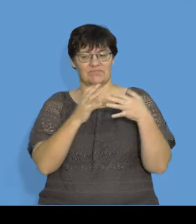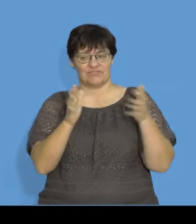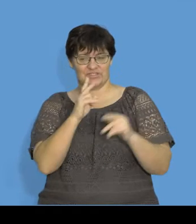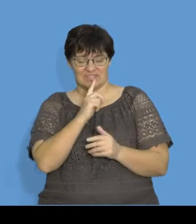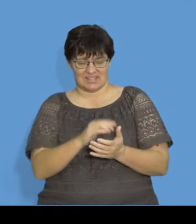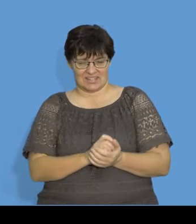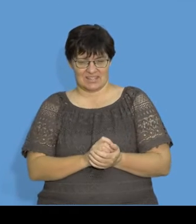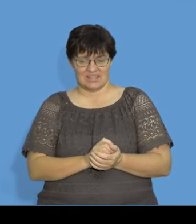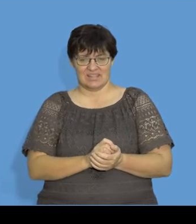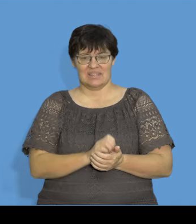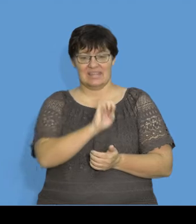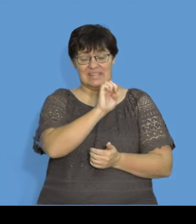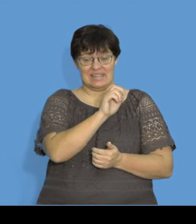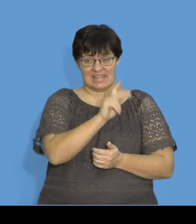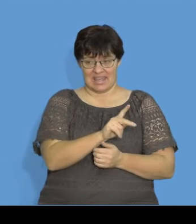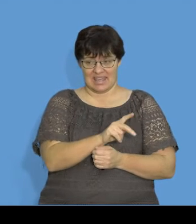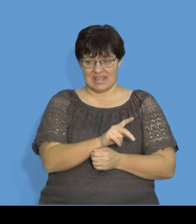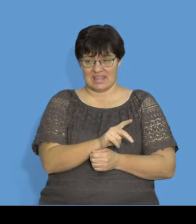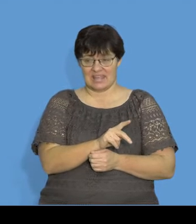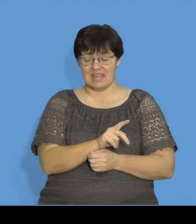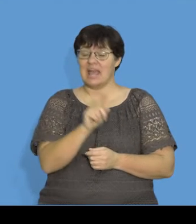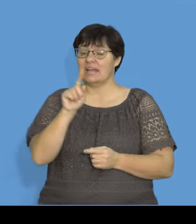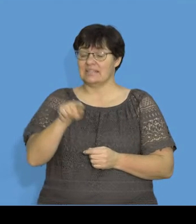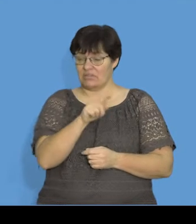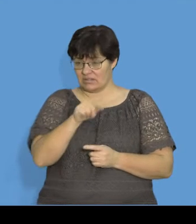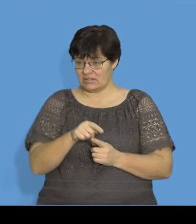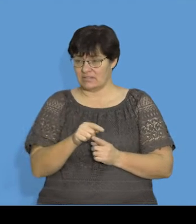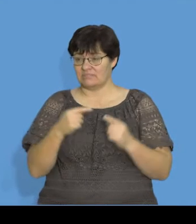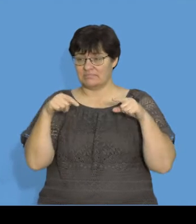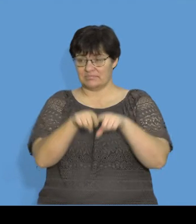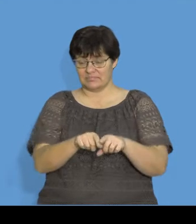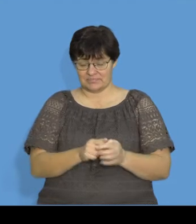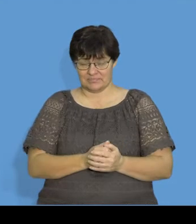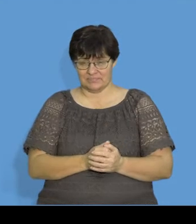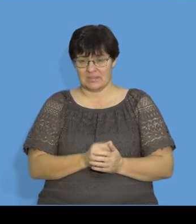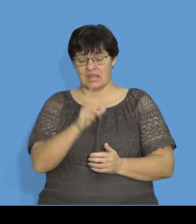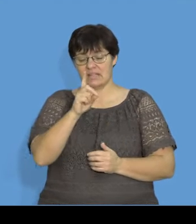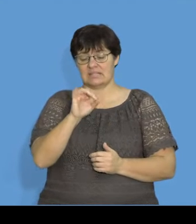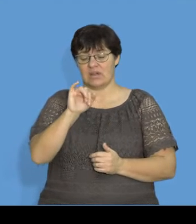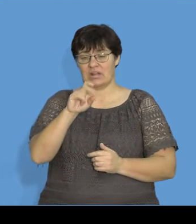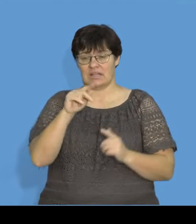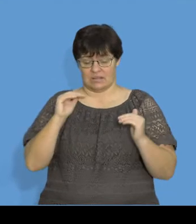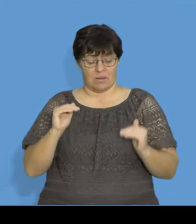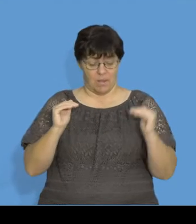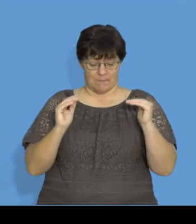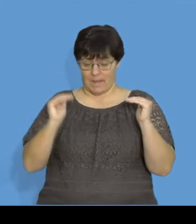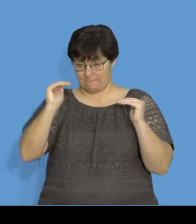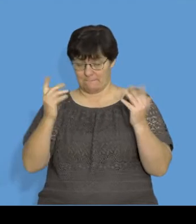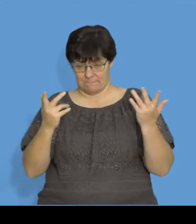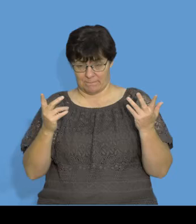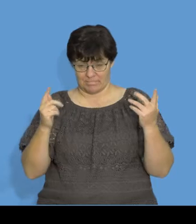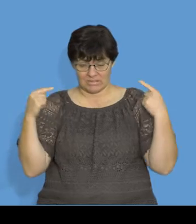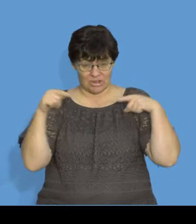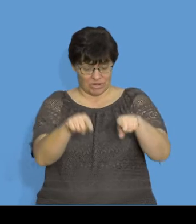we were just talking about. Kinetic energy, directly proportional. Remember, this sign means